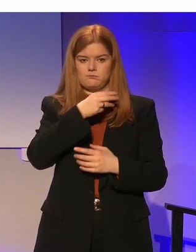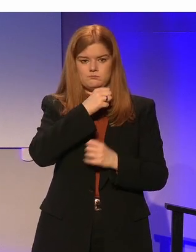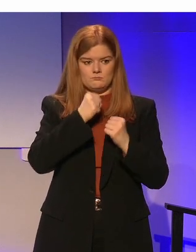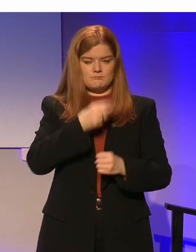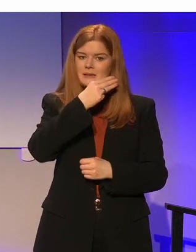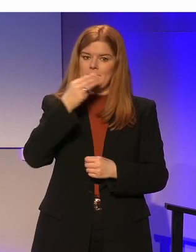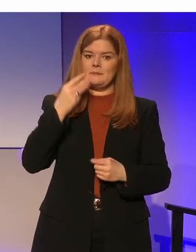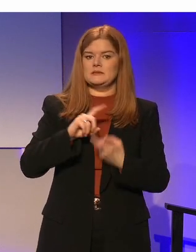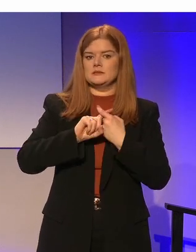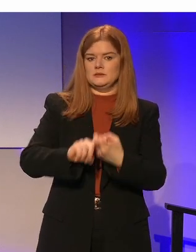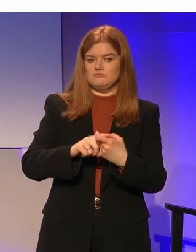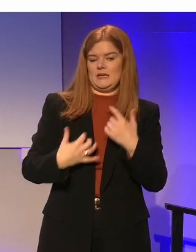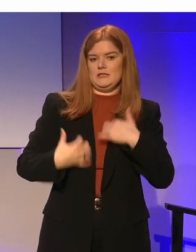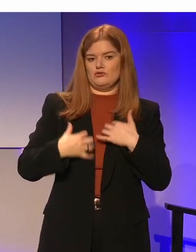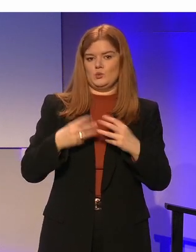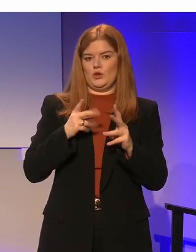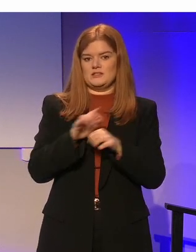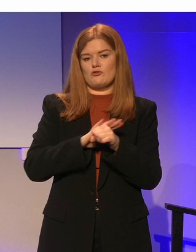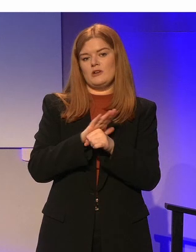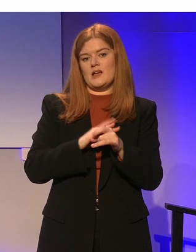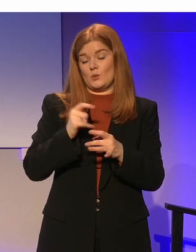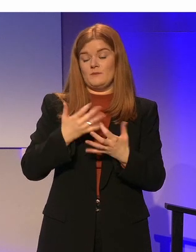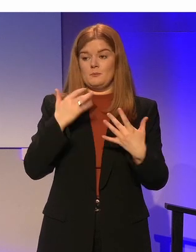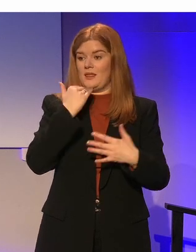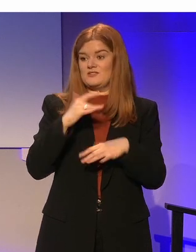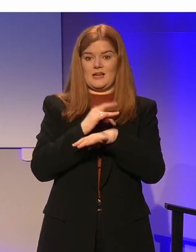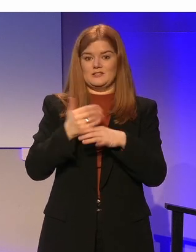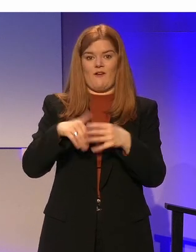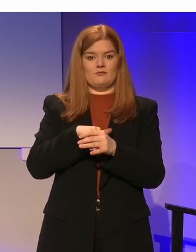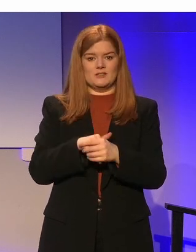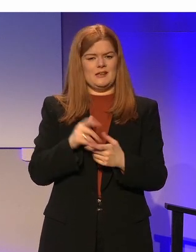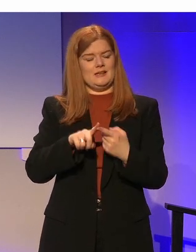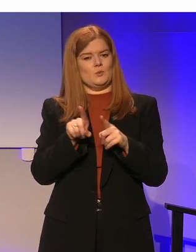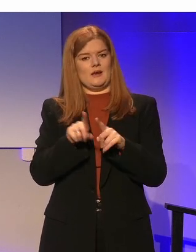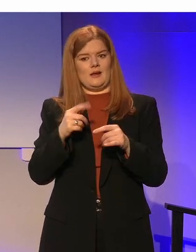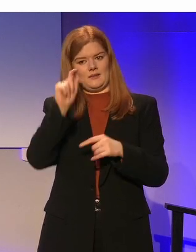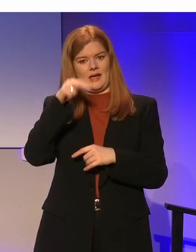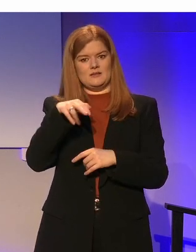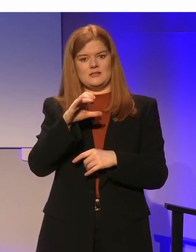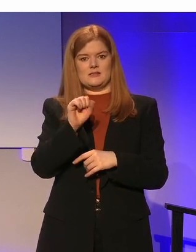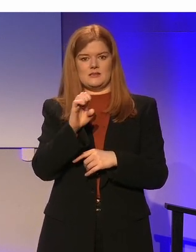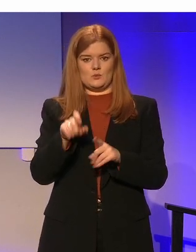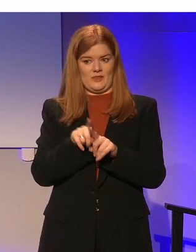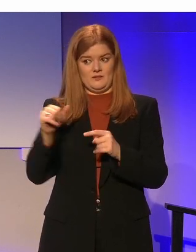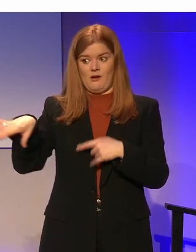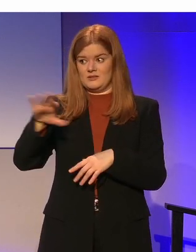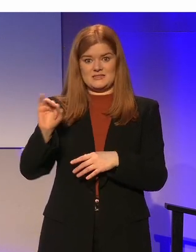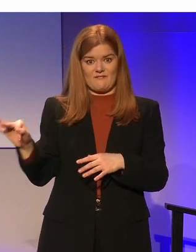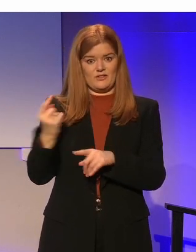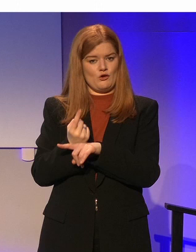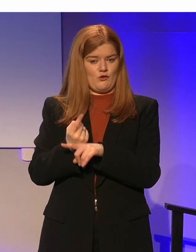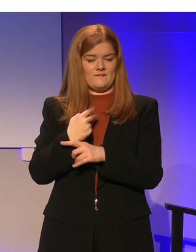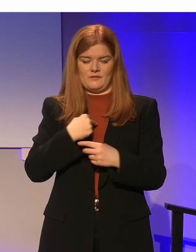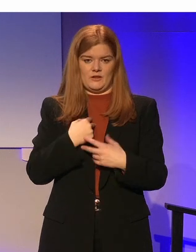committed and interested in this area, and I think there's huge talent involved. Equally, I think in the NCSE itself, its staff, a